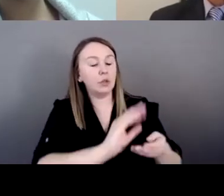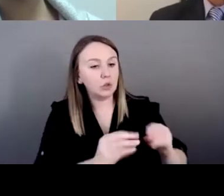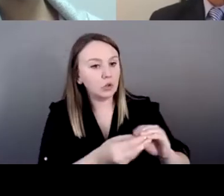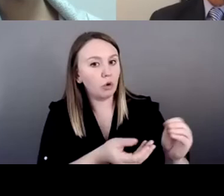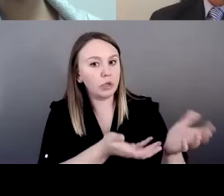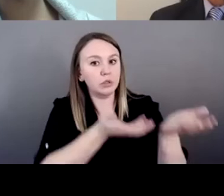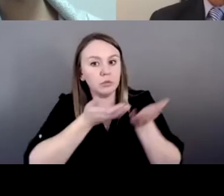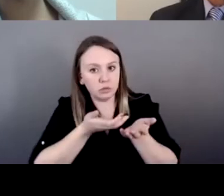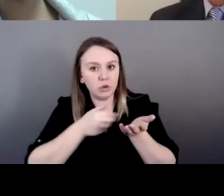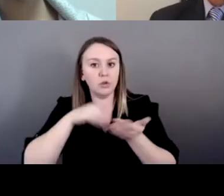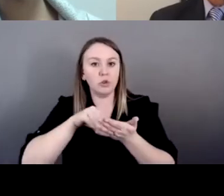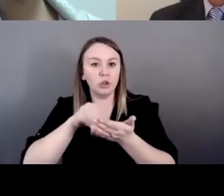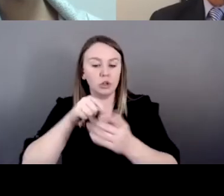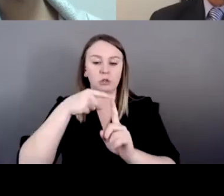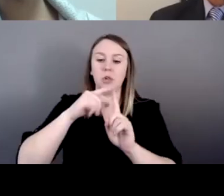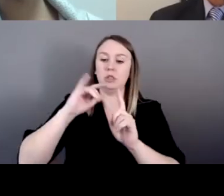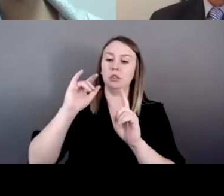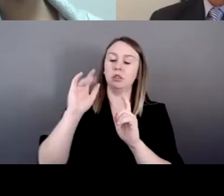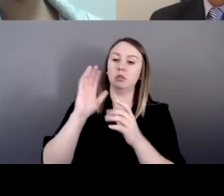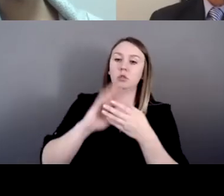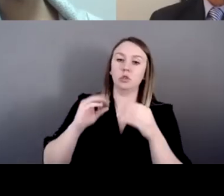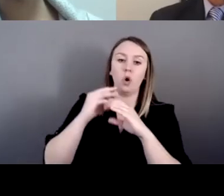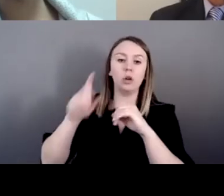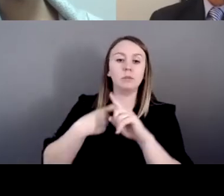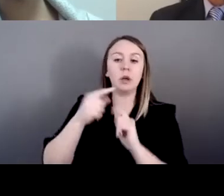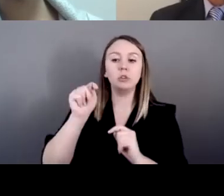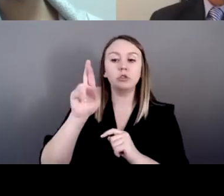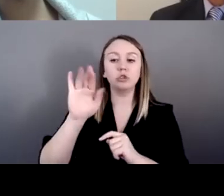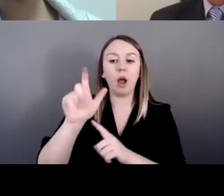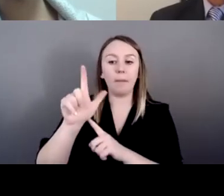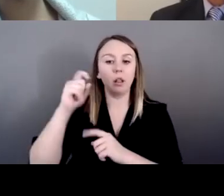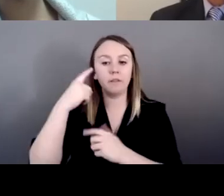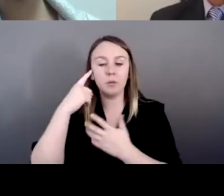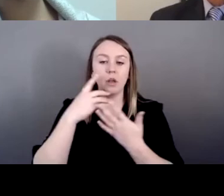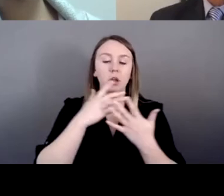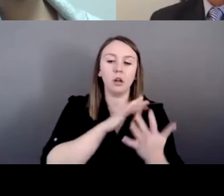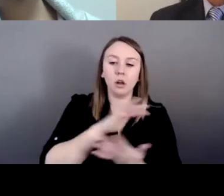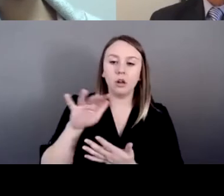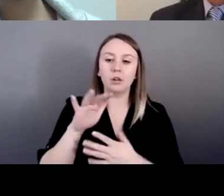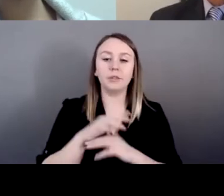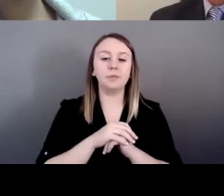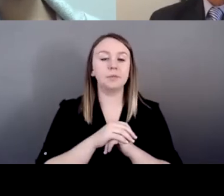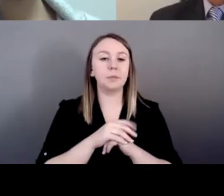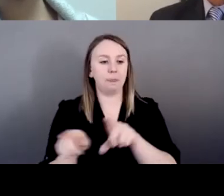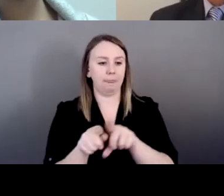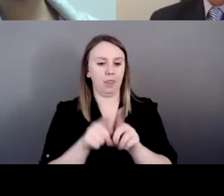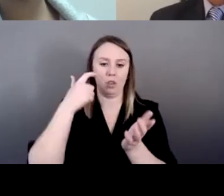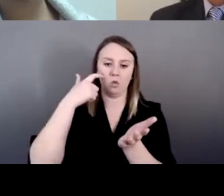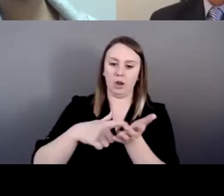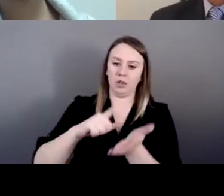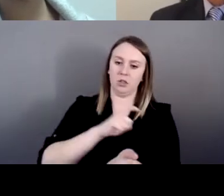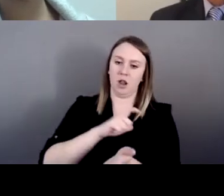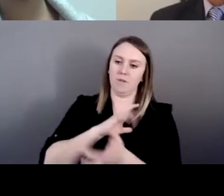of our, you know, our tribal governance folks, you know, what are their needs? And also to recognize the needs of our law enforcement agents,